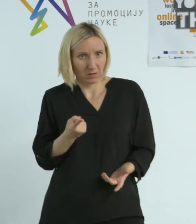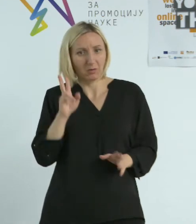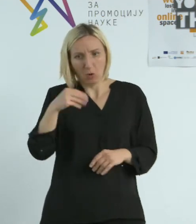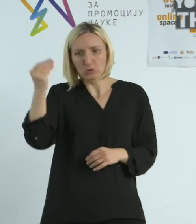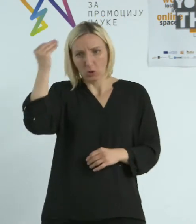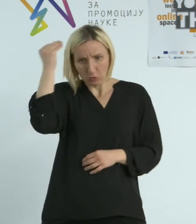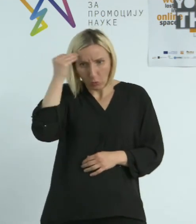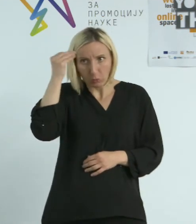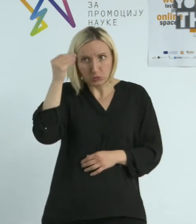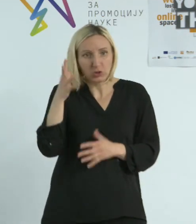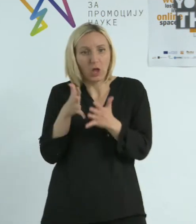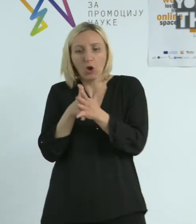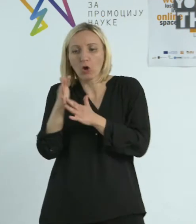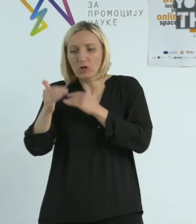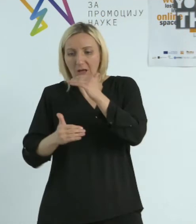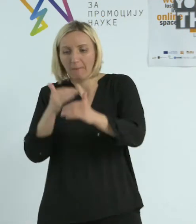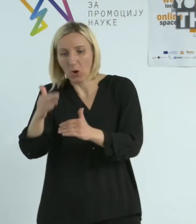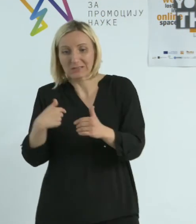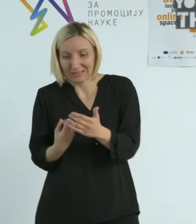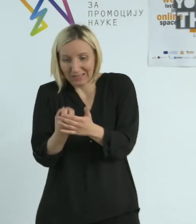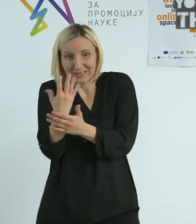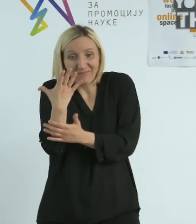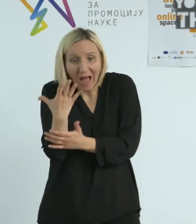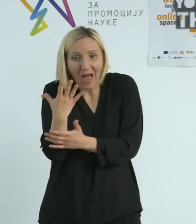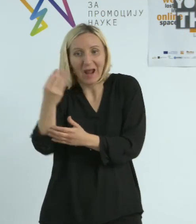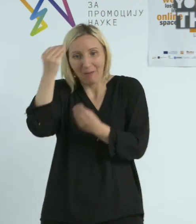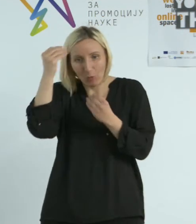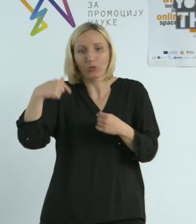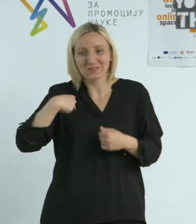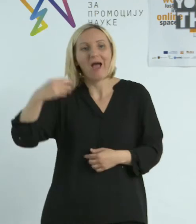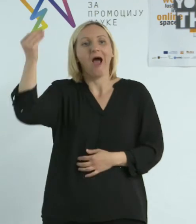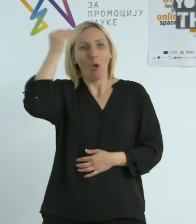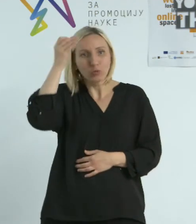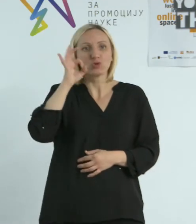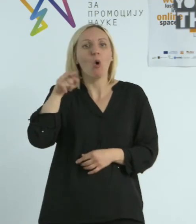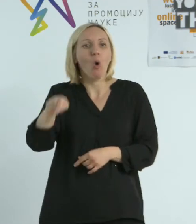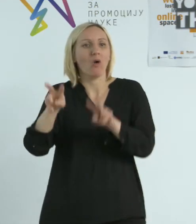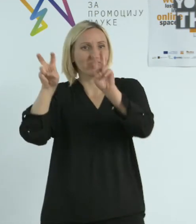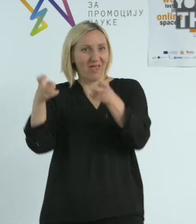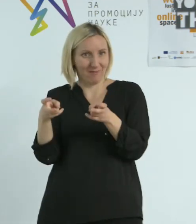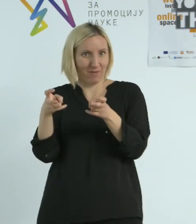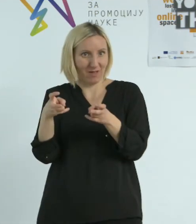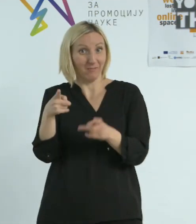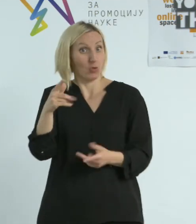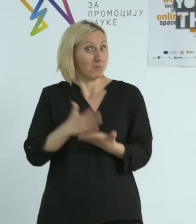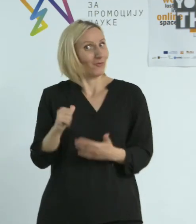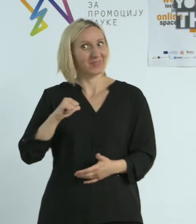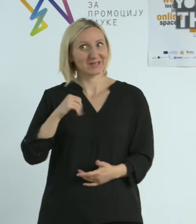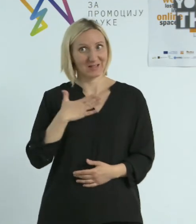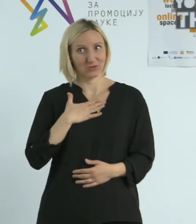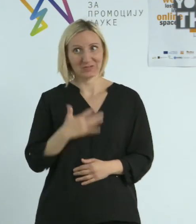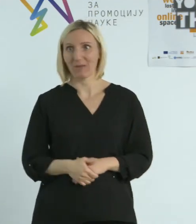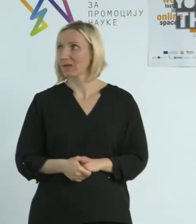can learn it through the process of creating online course. So that was quite interesting for me.